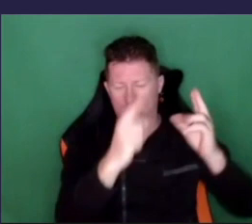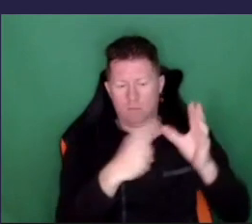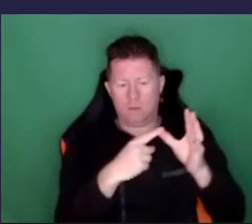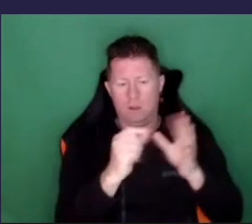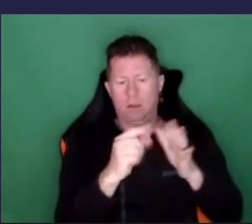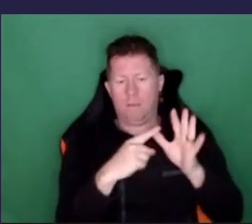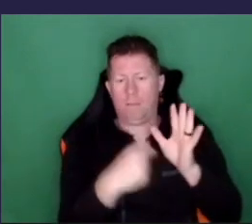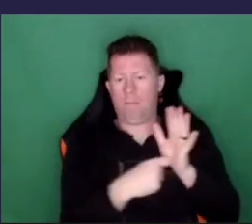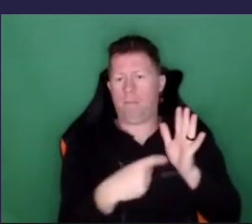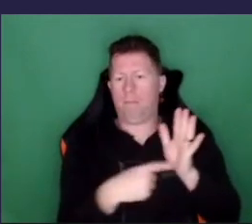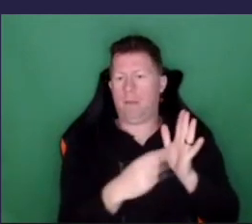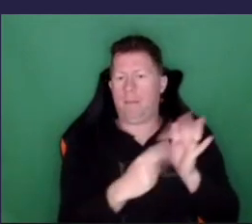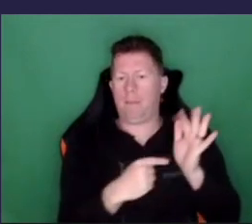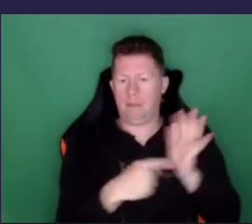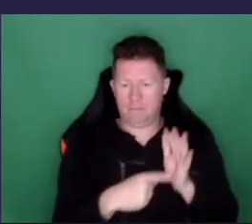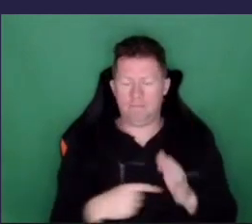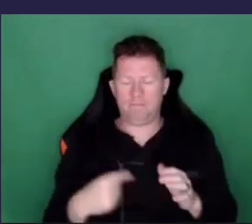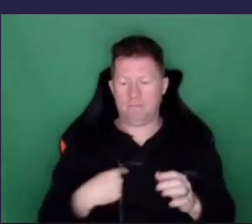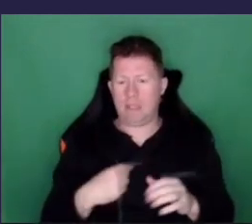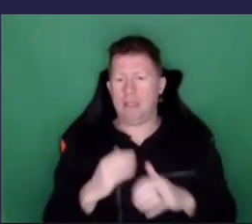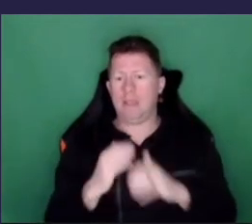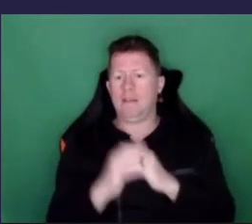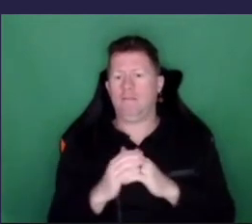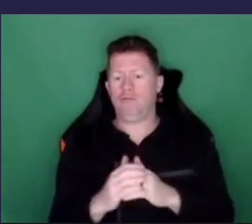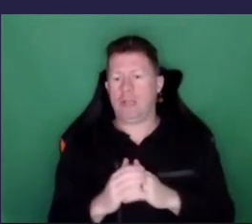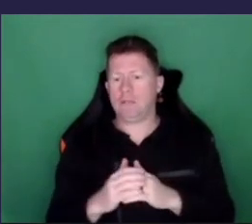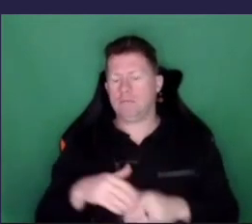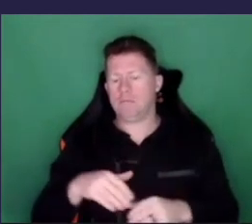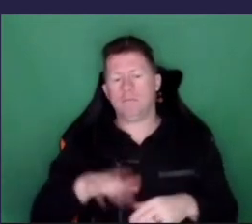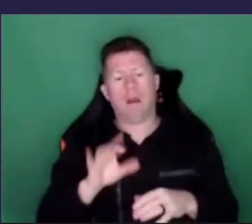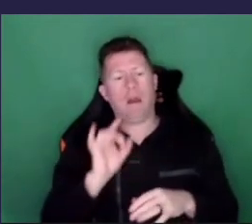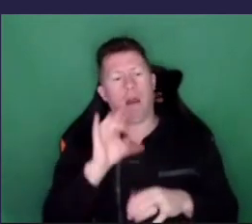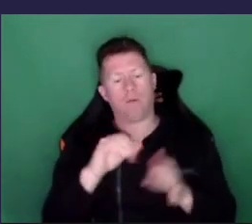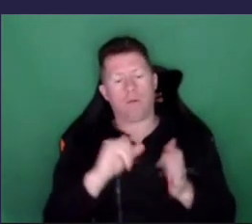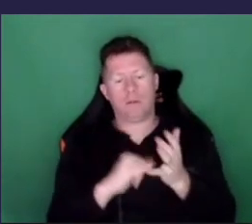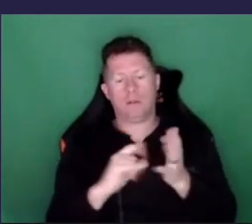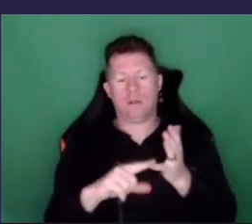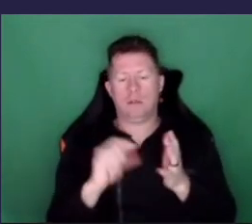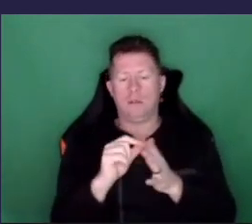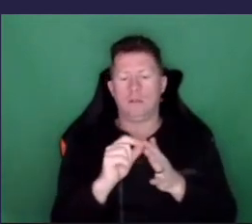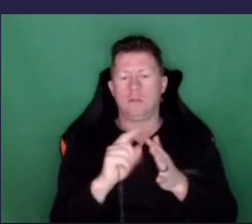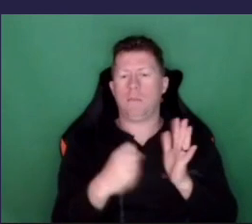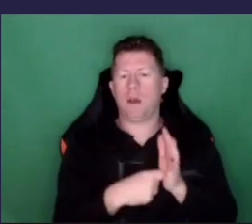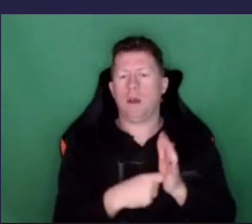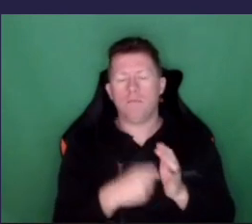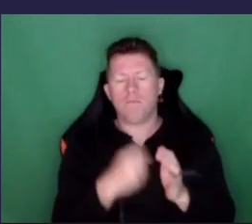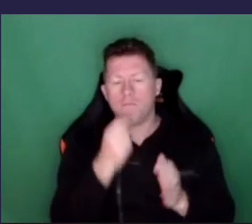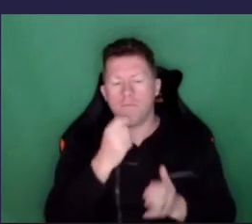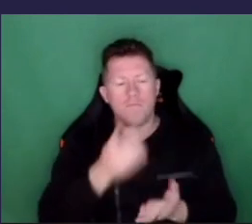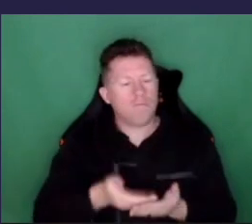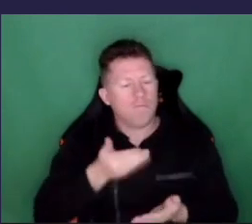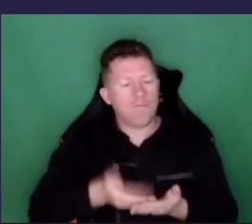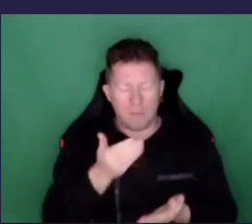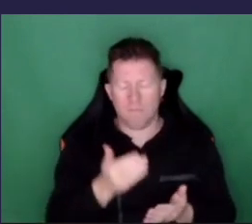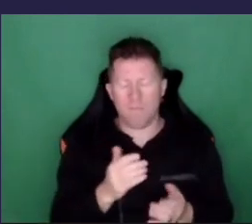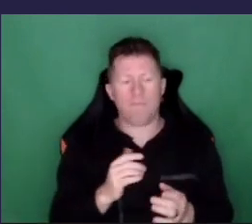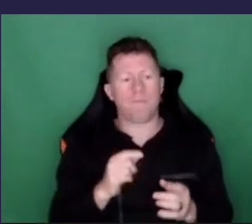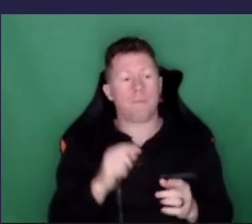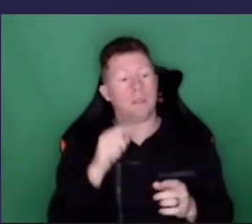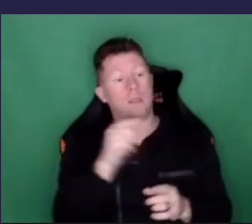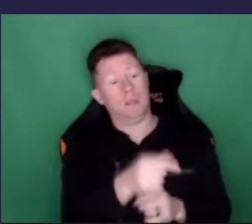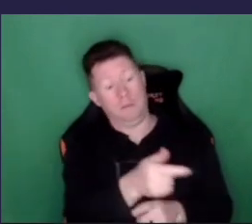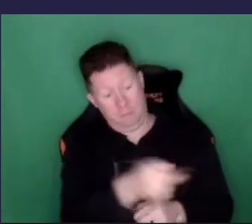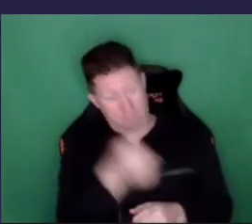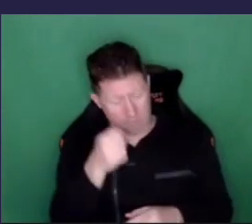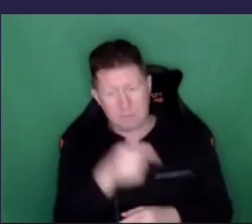friend of mine, Nancy, and we were going out for supper one night. We invited Bertha to join us. And one of the things Bertha did was she liked